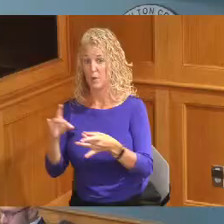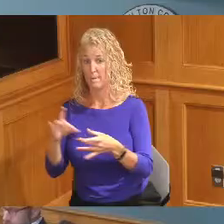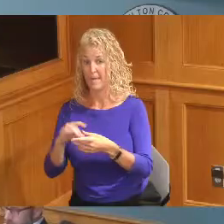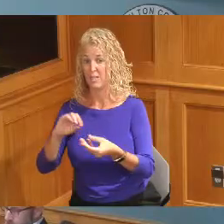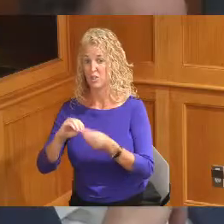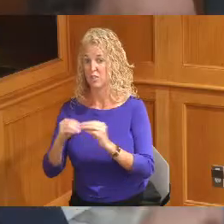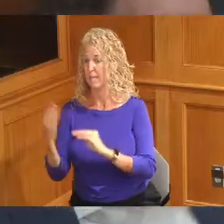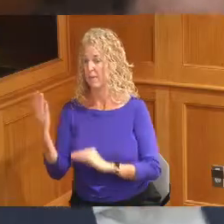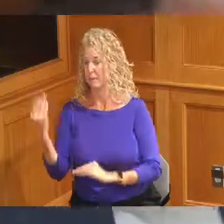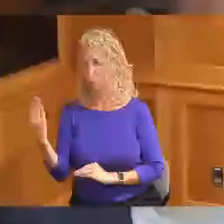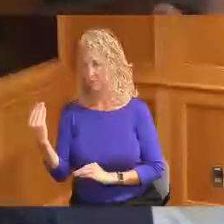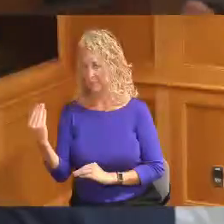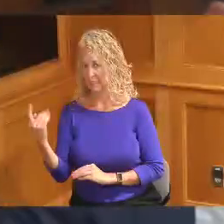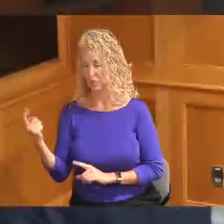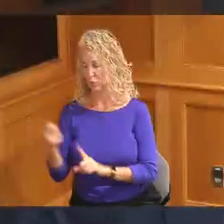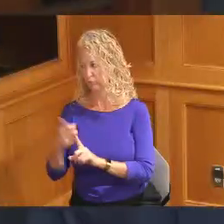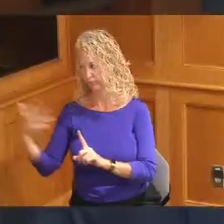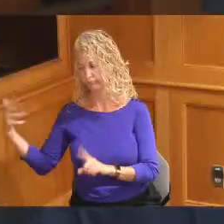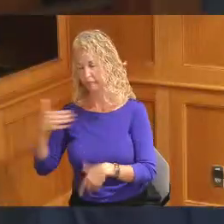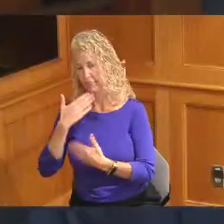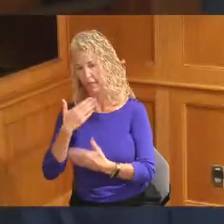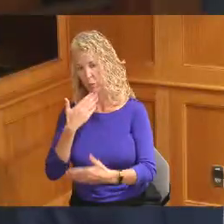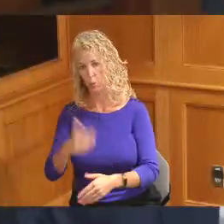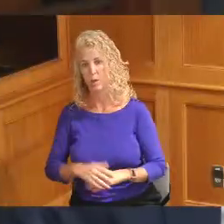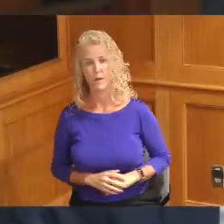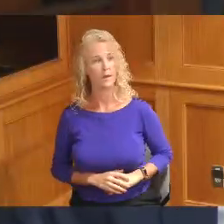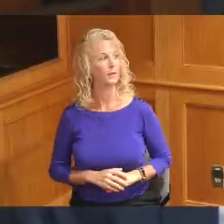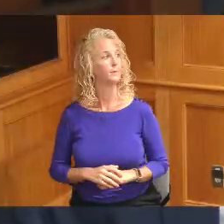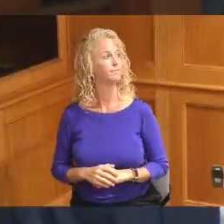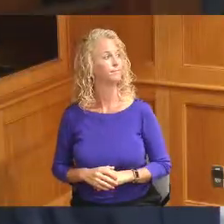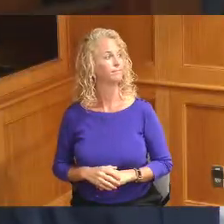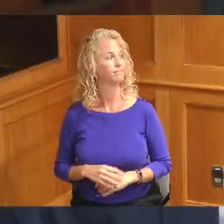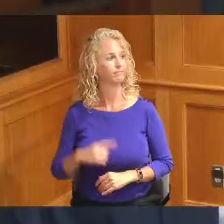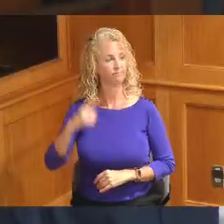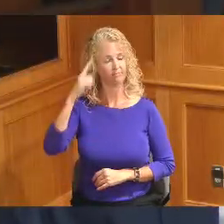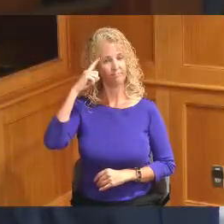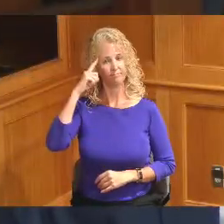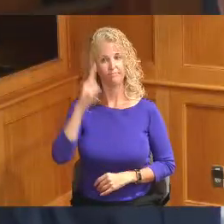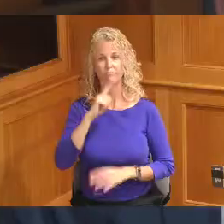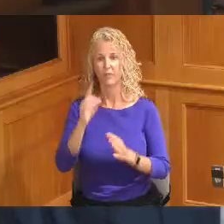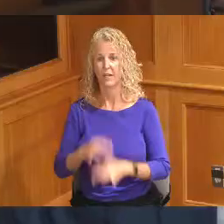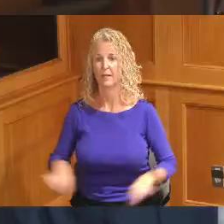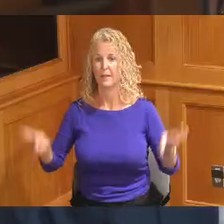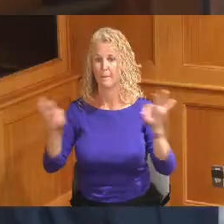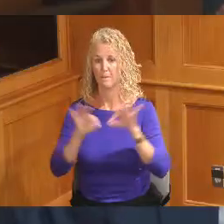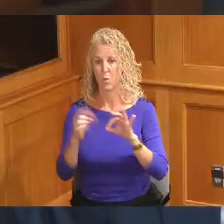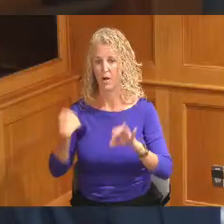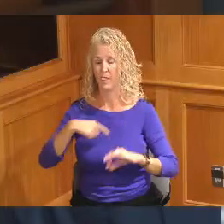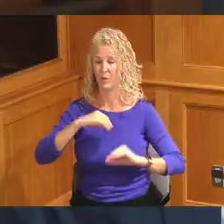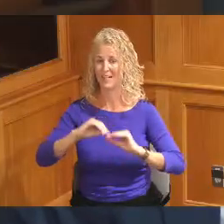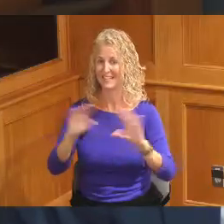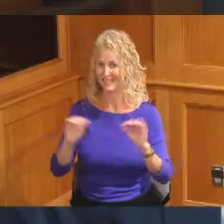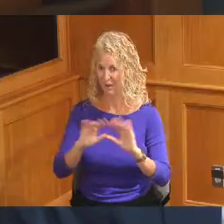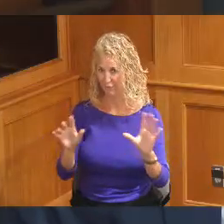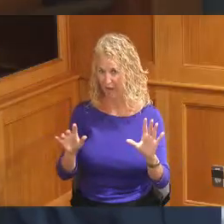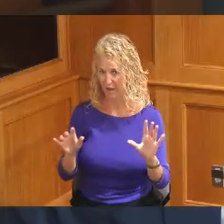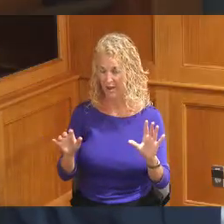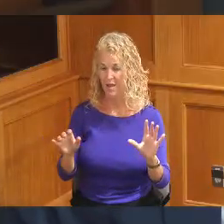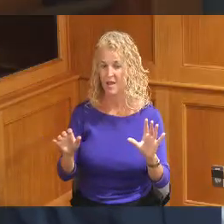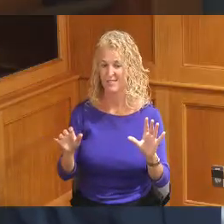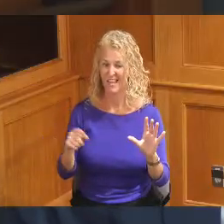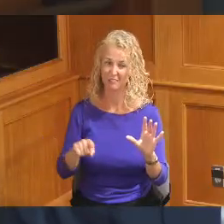item 14 piece, because I think that's important for clarification. And